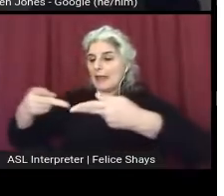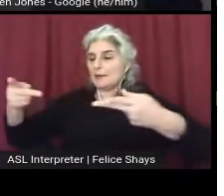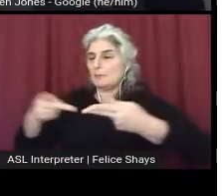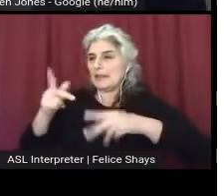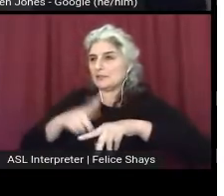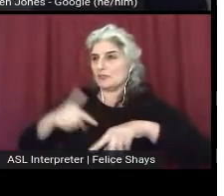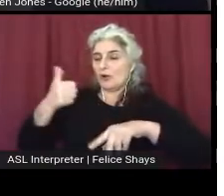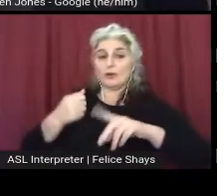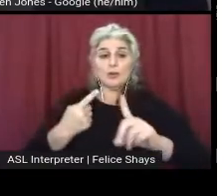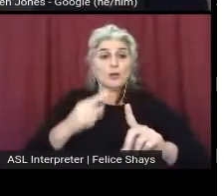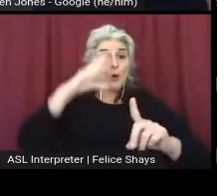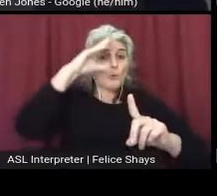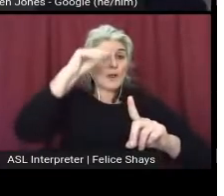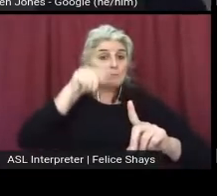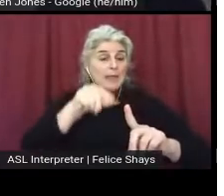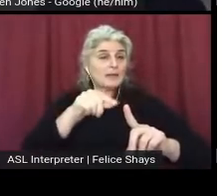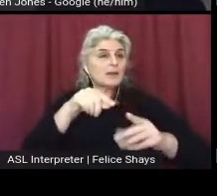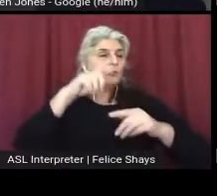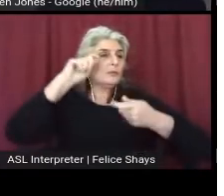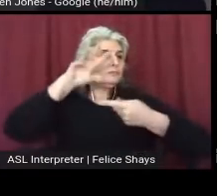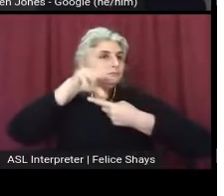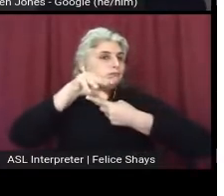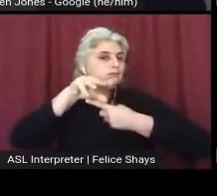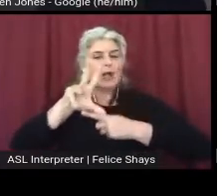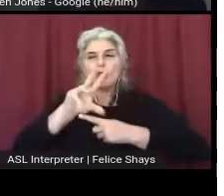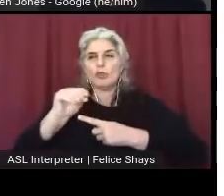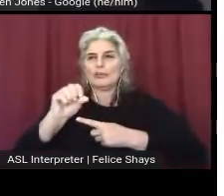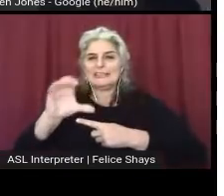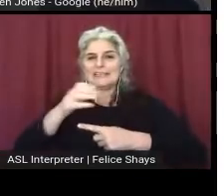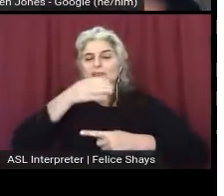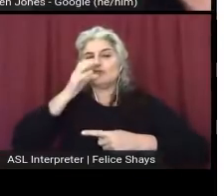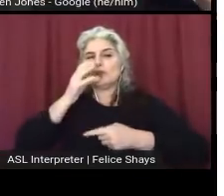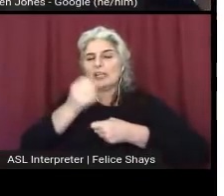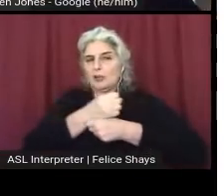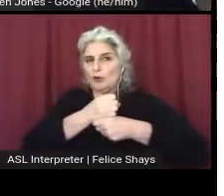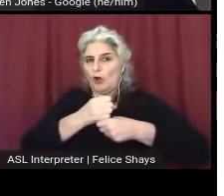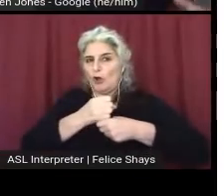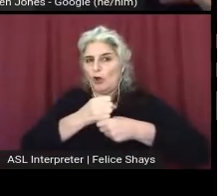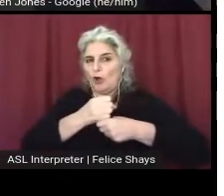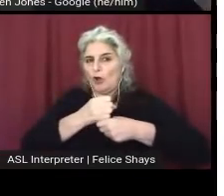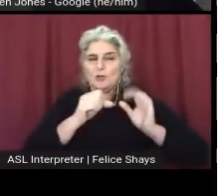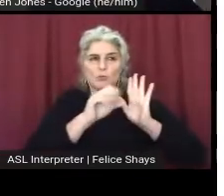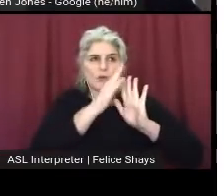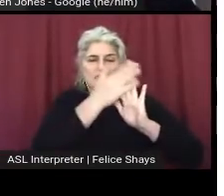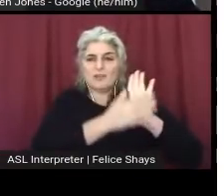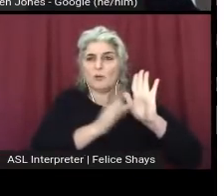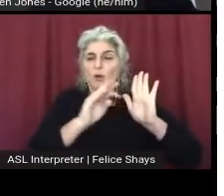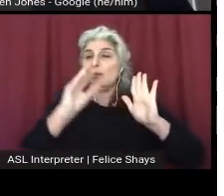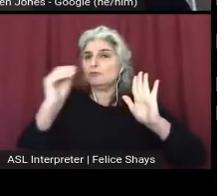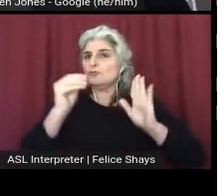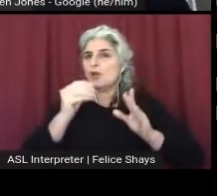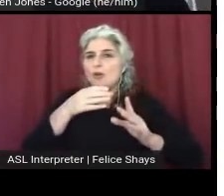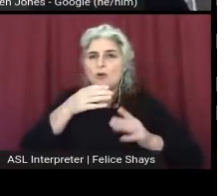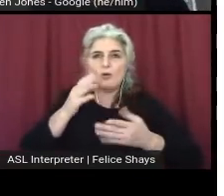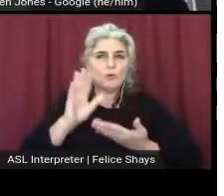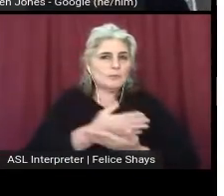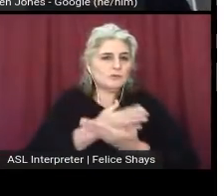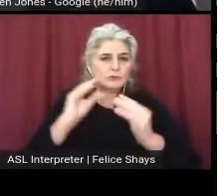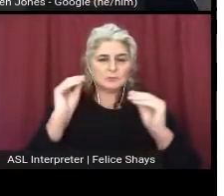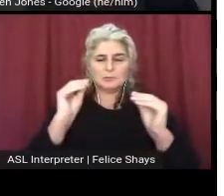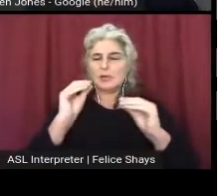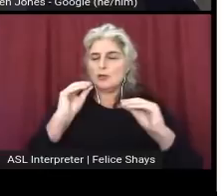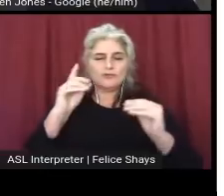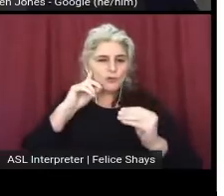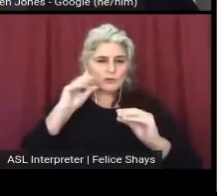team. We shot 30 seconds of him drinking a cup of coffee against a wall. No music, no